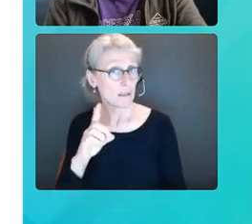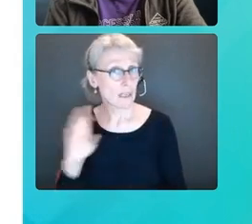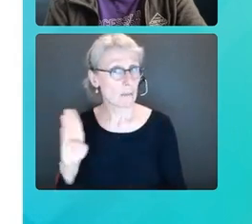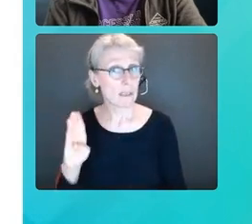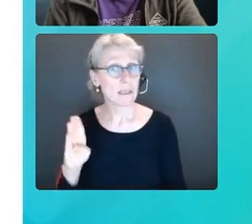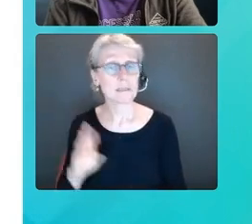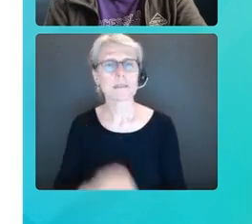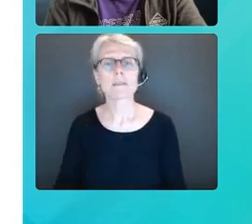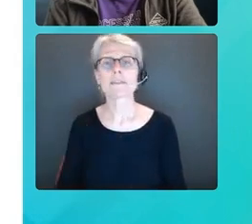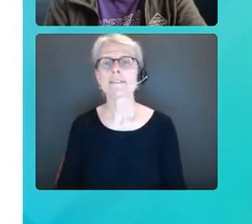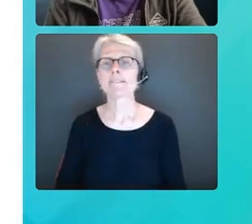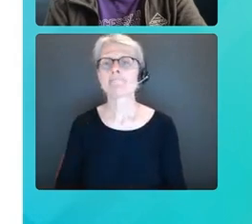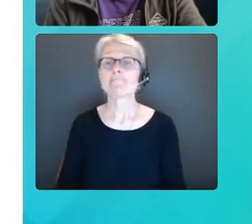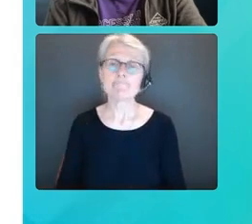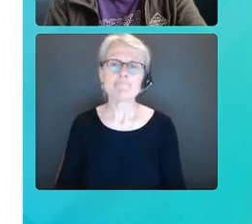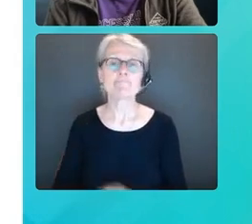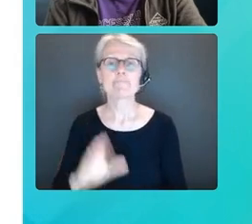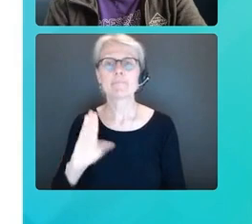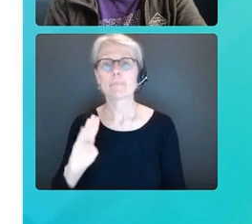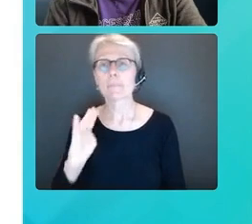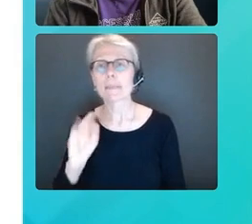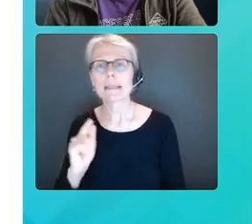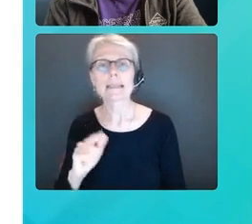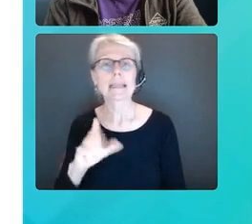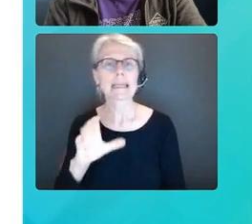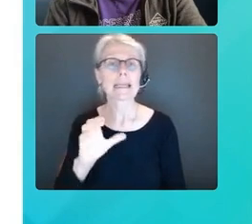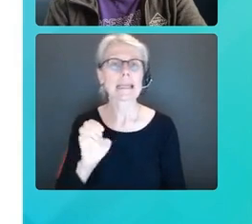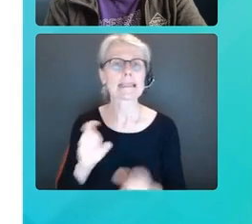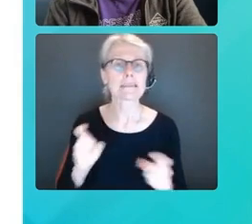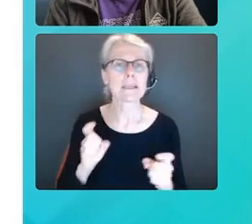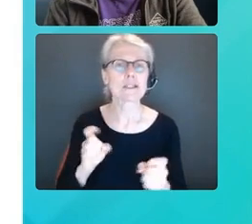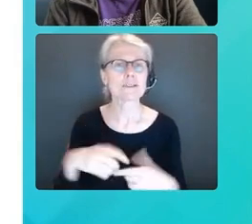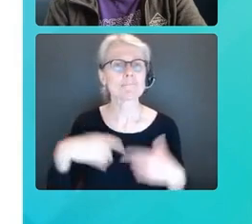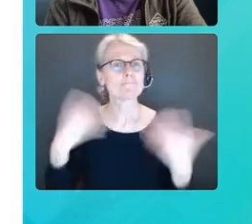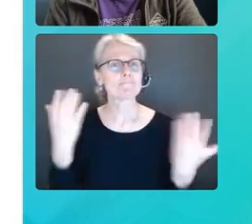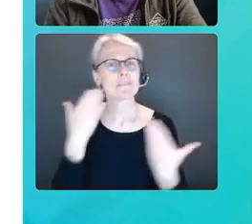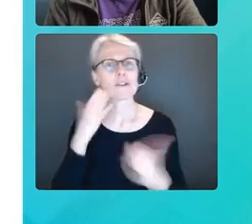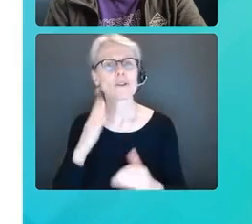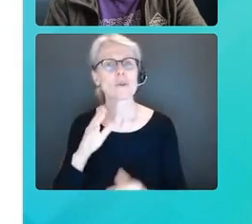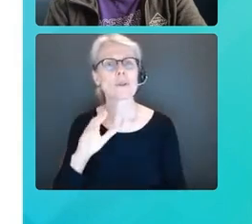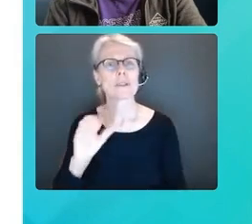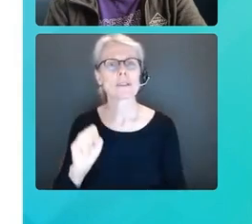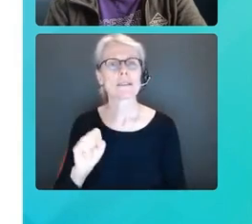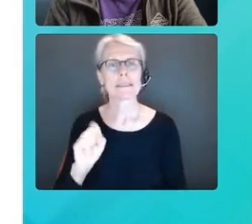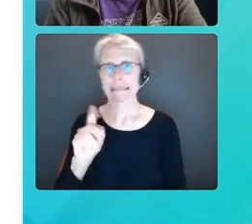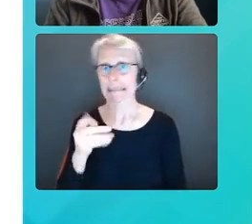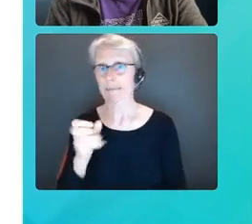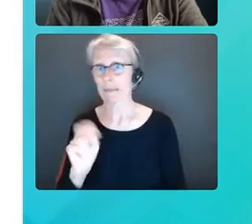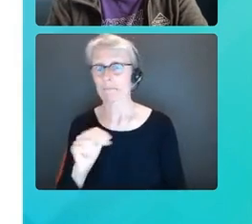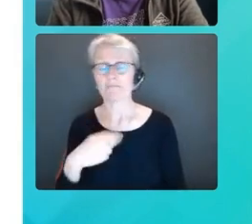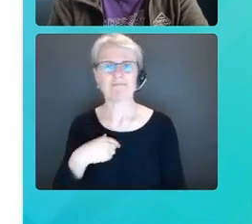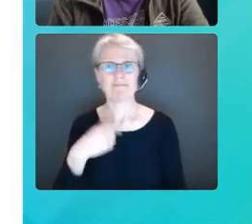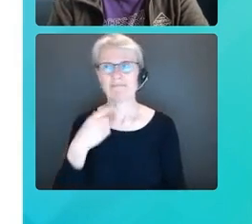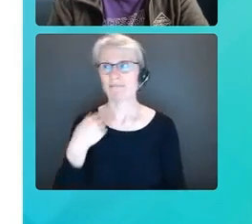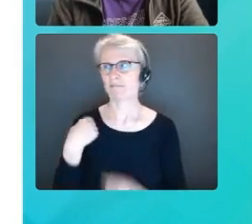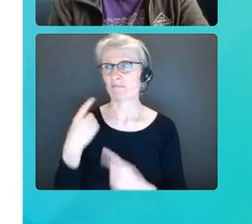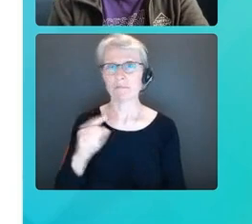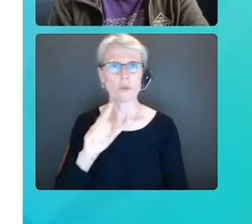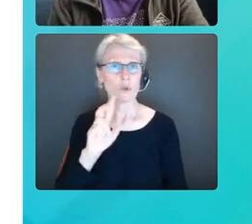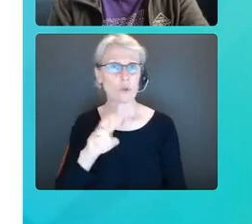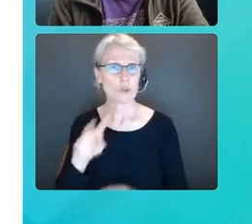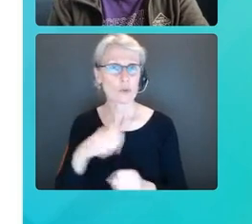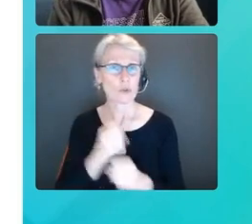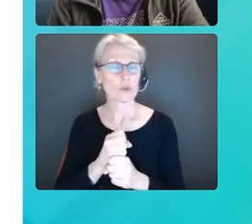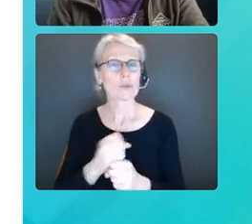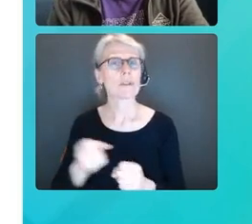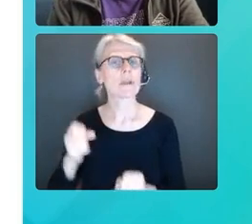case management, I wish I could, I just don't know. And it's actually, I've been, for 22 years, I did contracting in